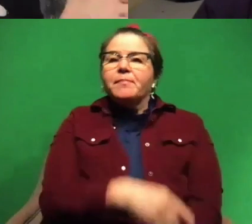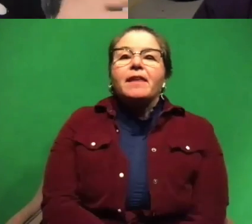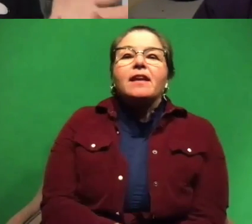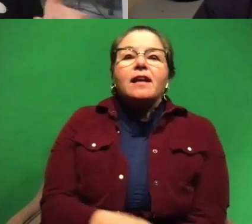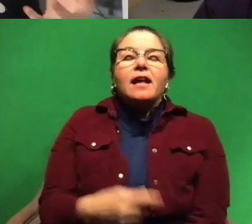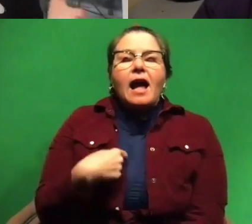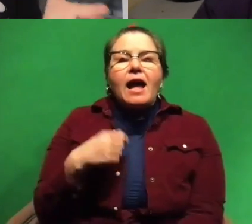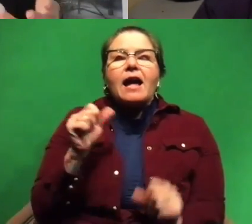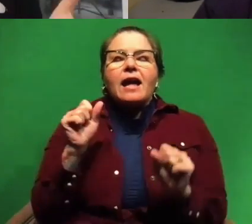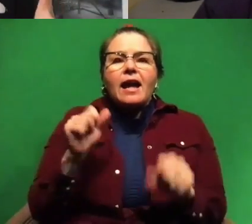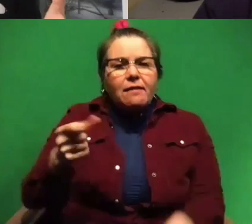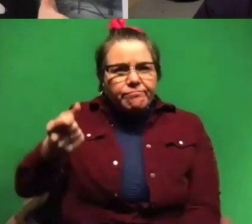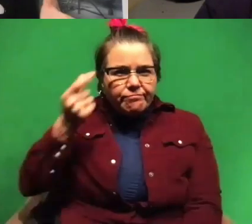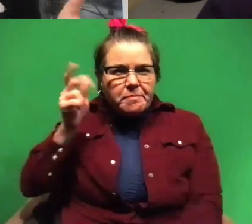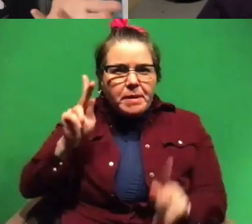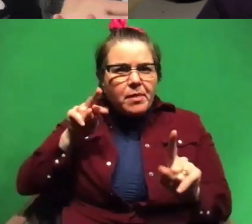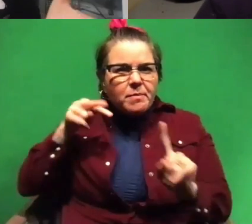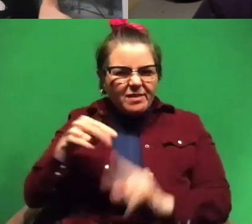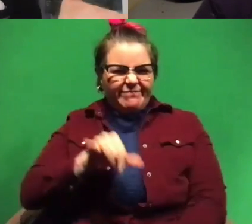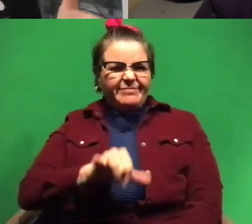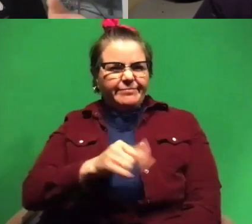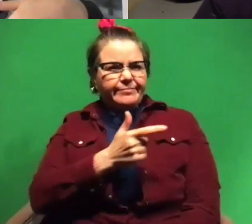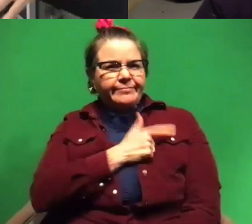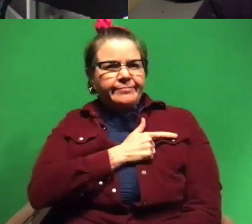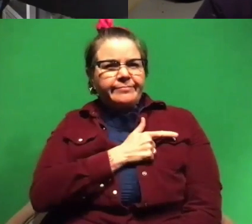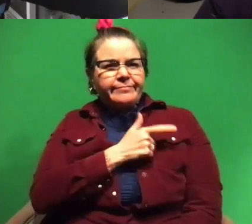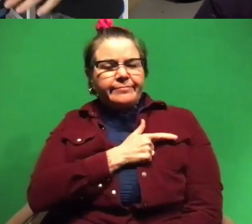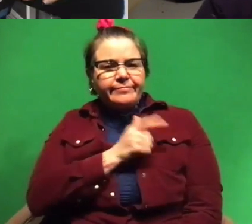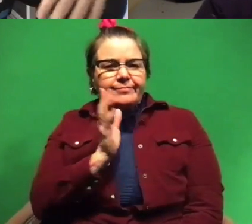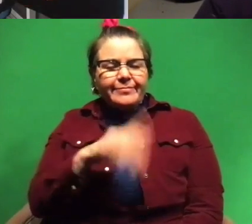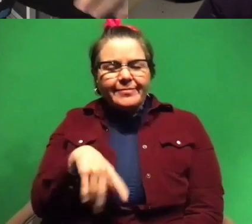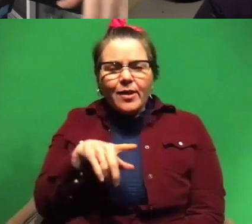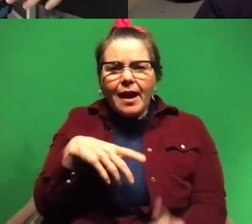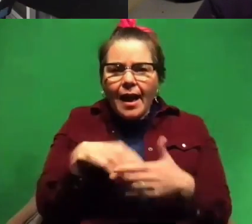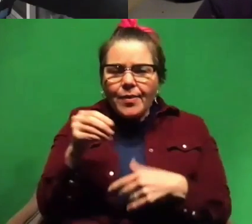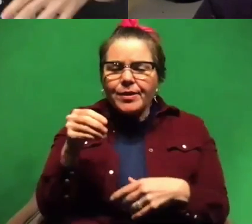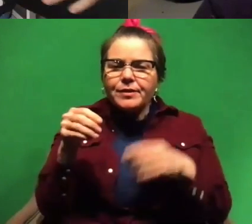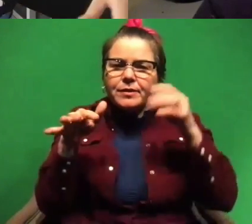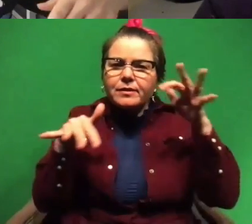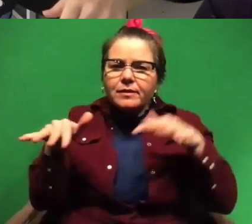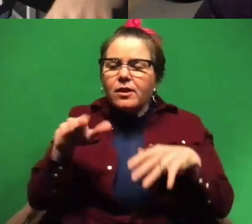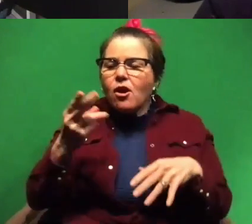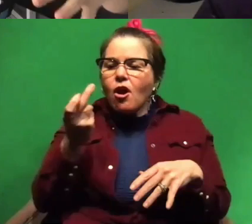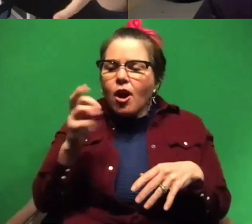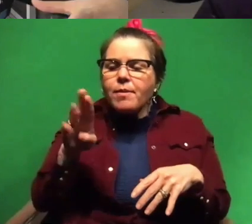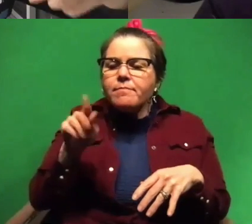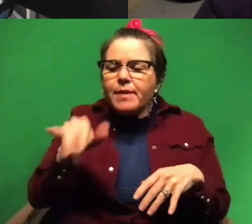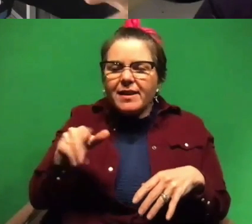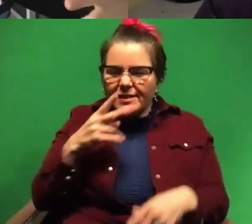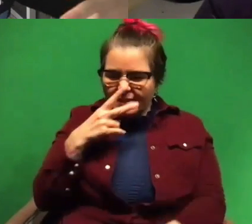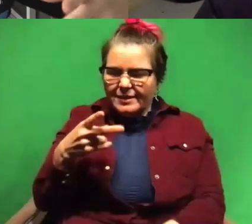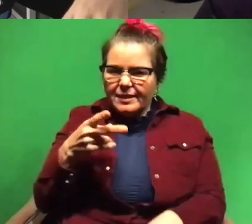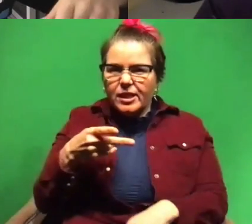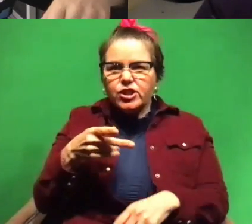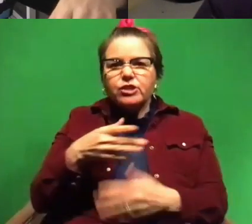I can totally see why people saw this as a super lazy shark, because you go out there, you know, in the harbors and bays and you're seeing it like